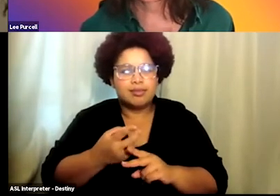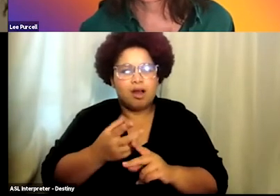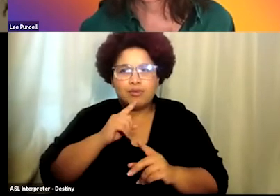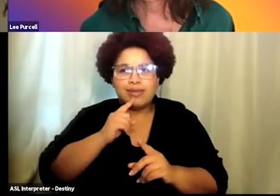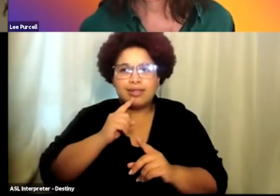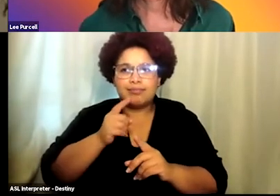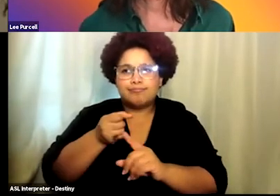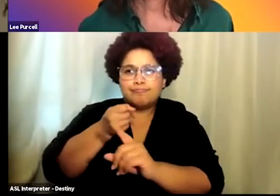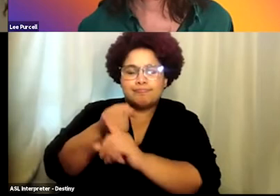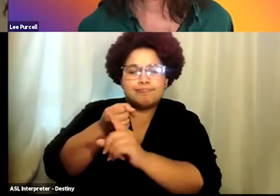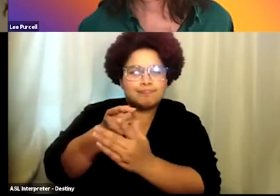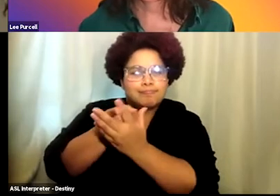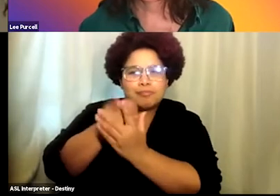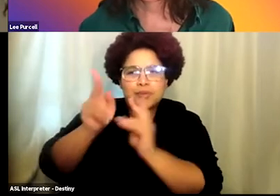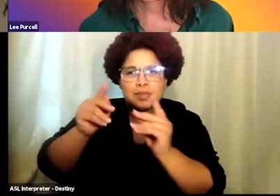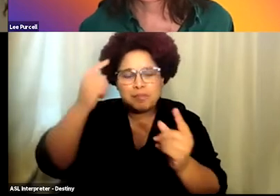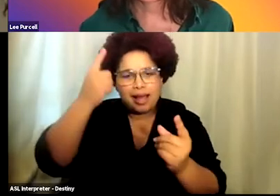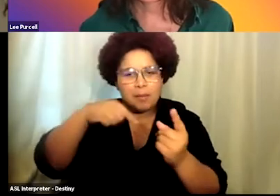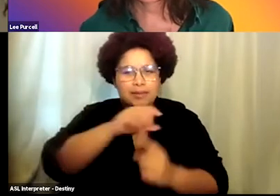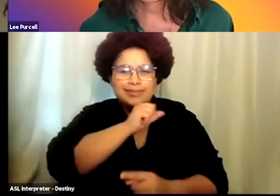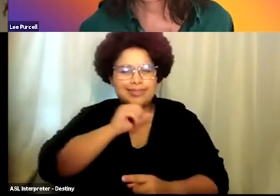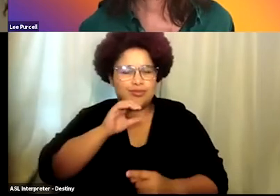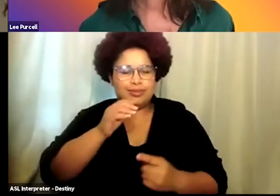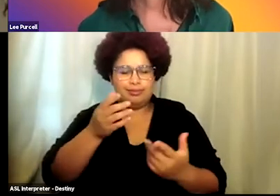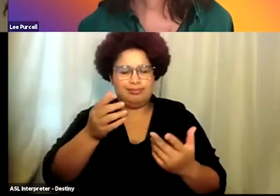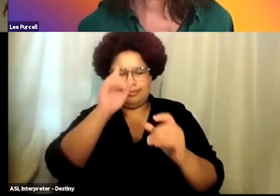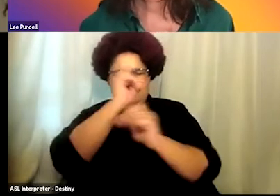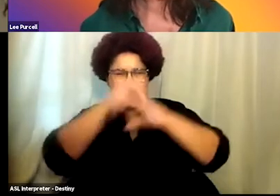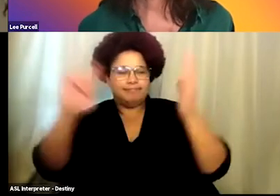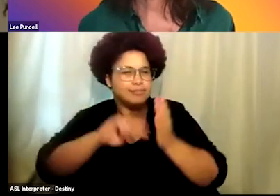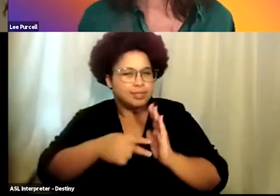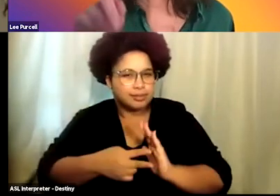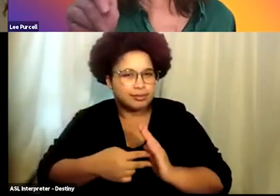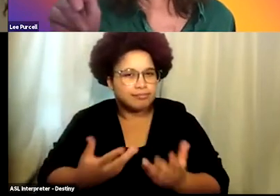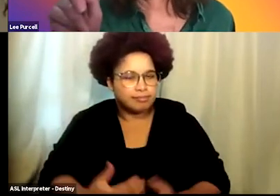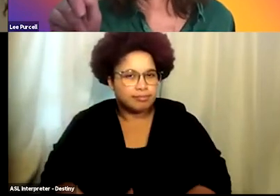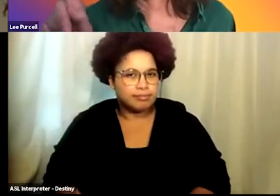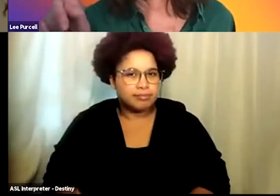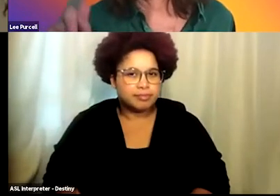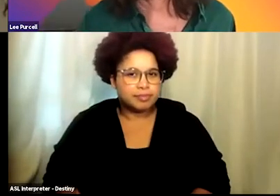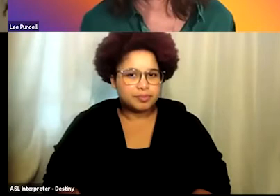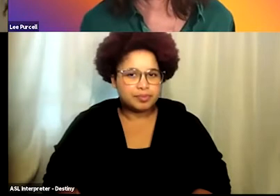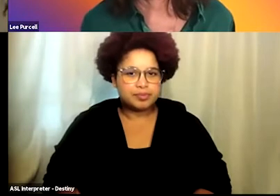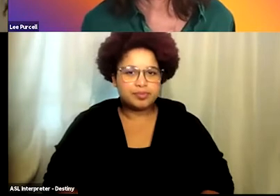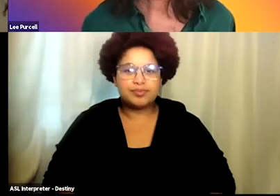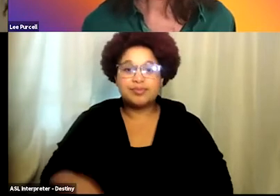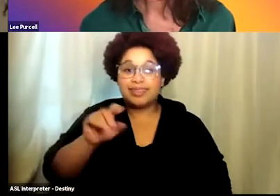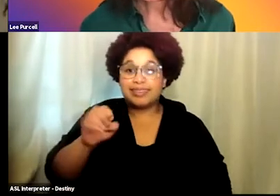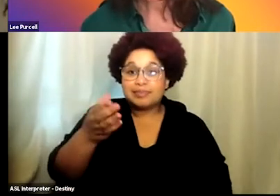people for what a senior is. Great. Thank you. Yes,